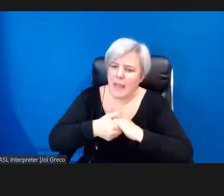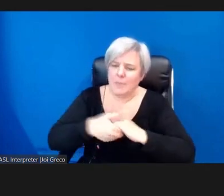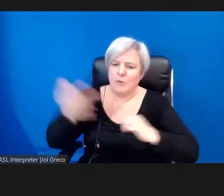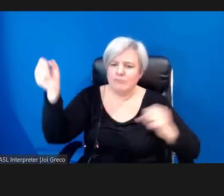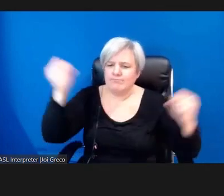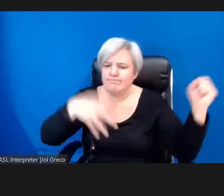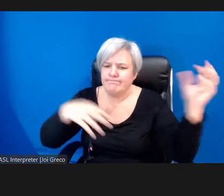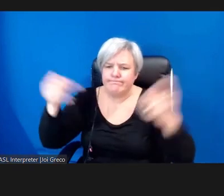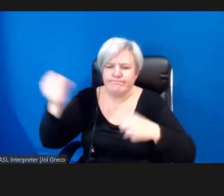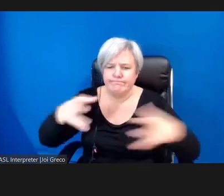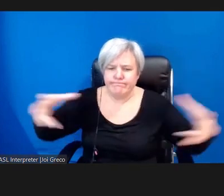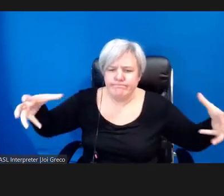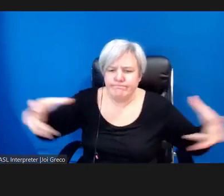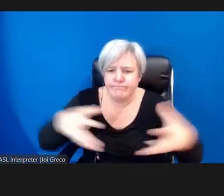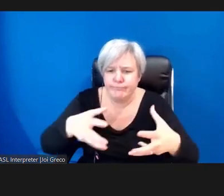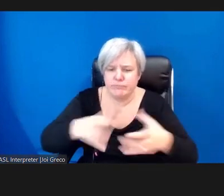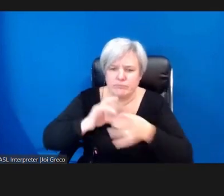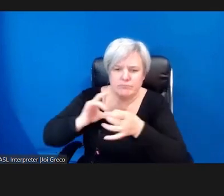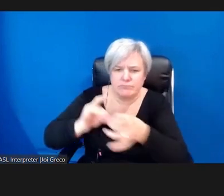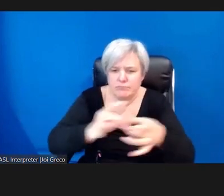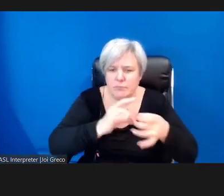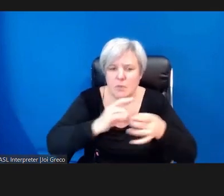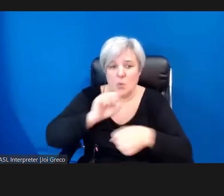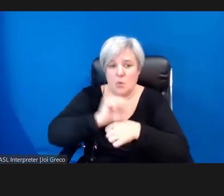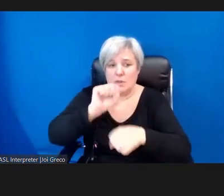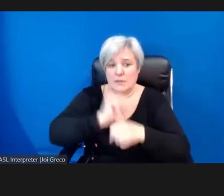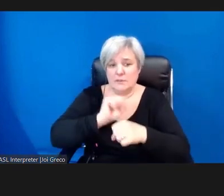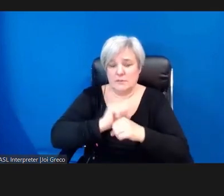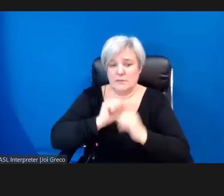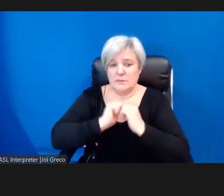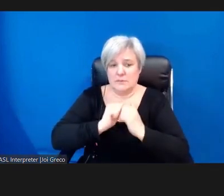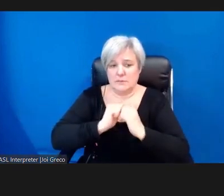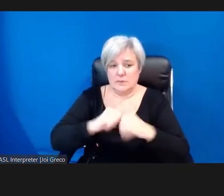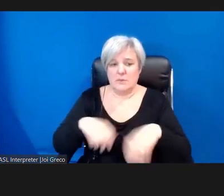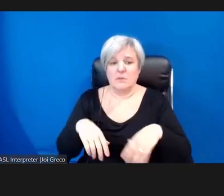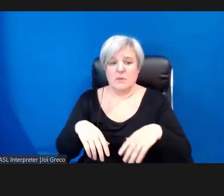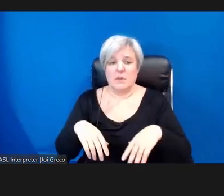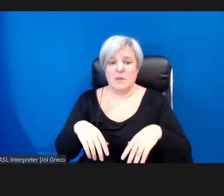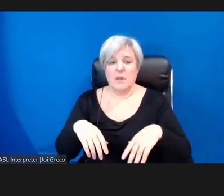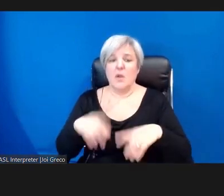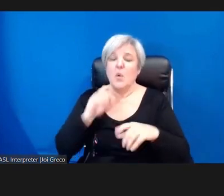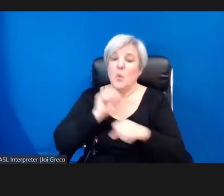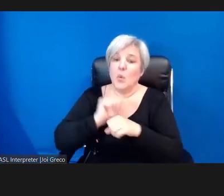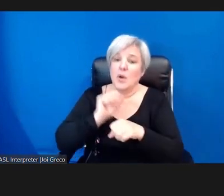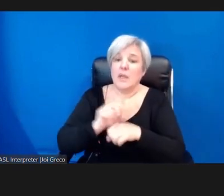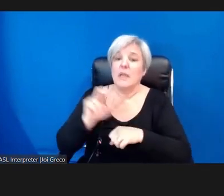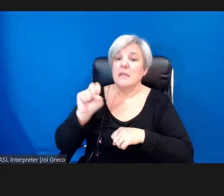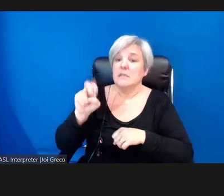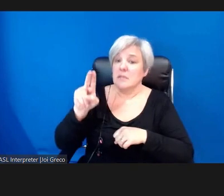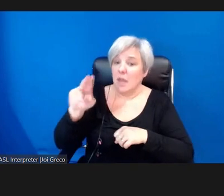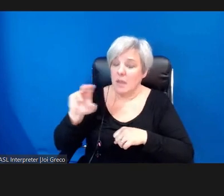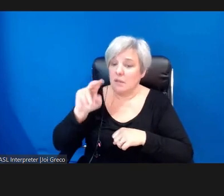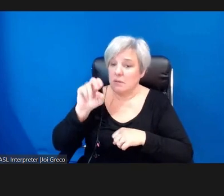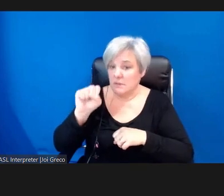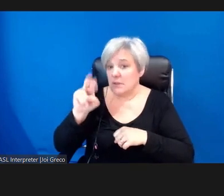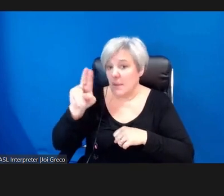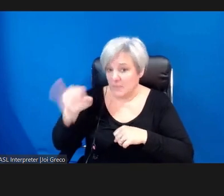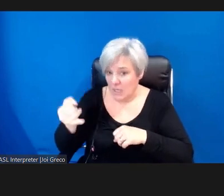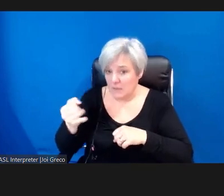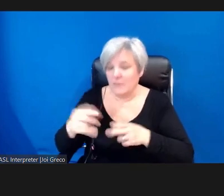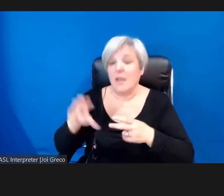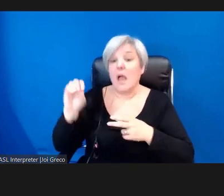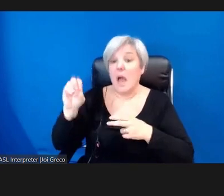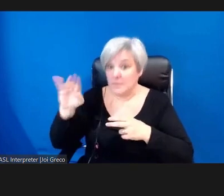partnership that can use the program to subsequently, subjectively, and objectively evaluate